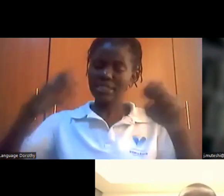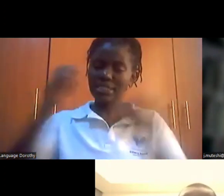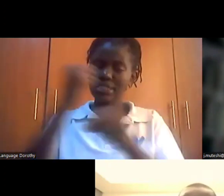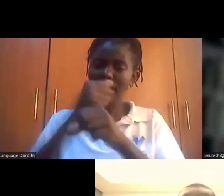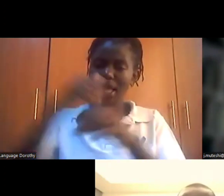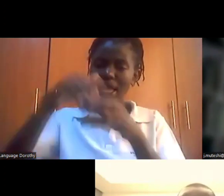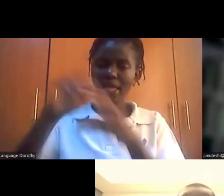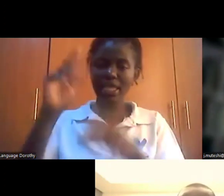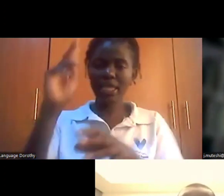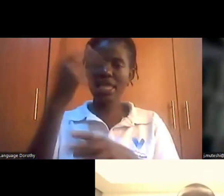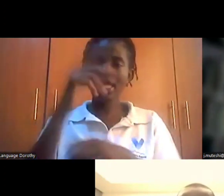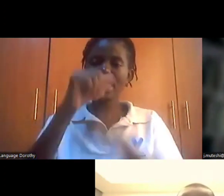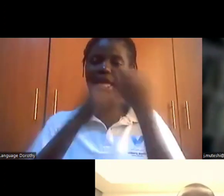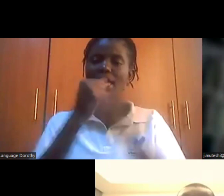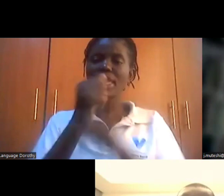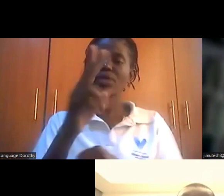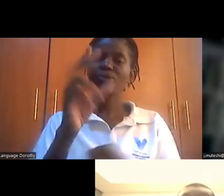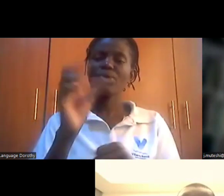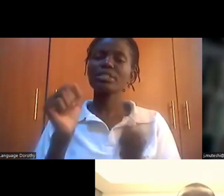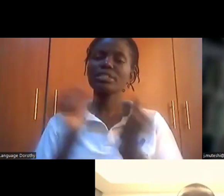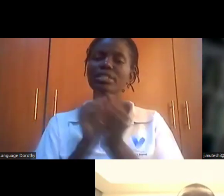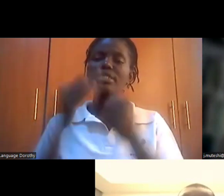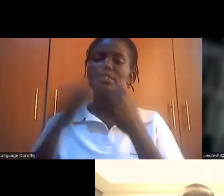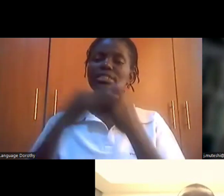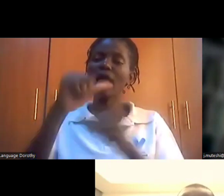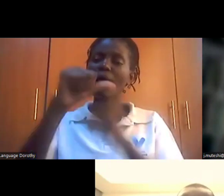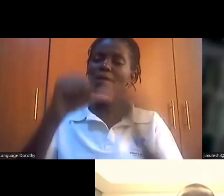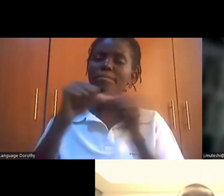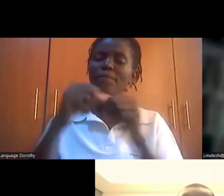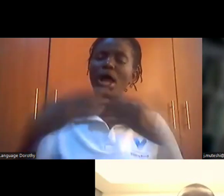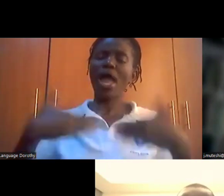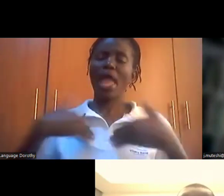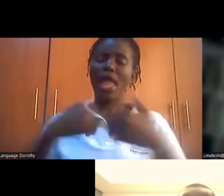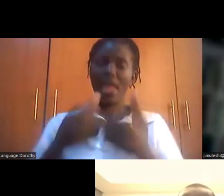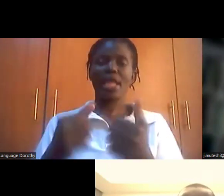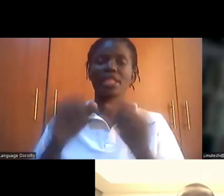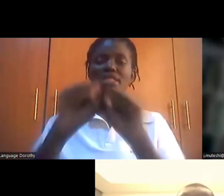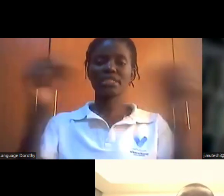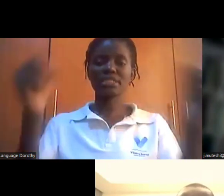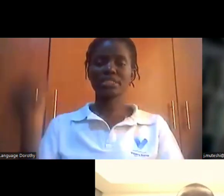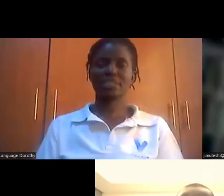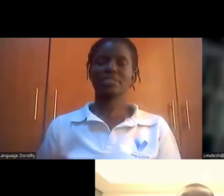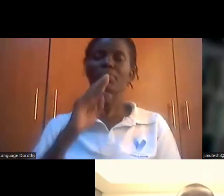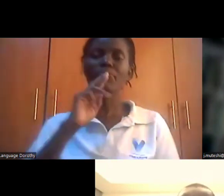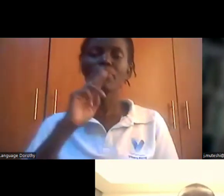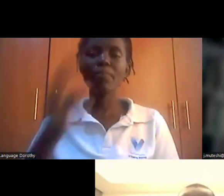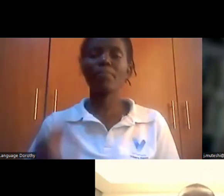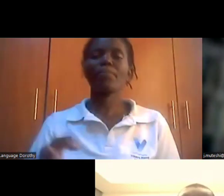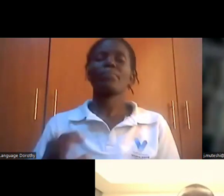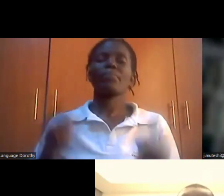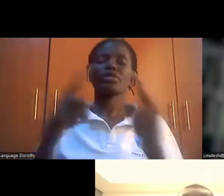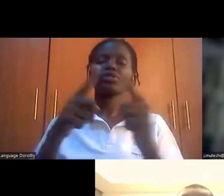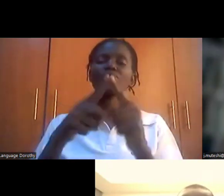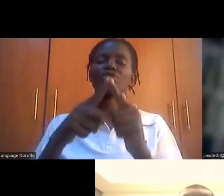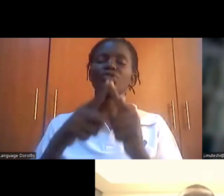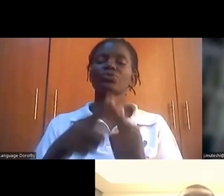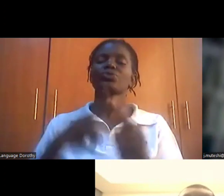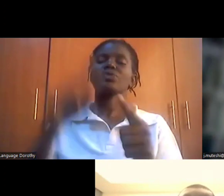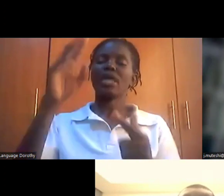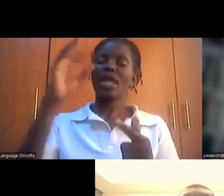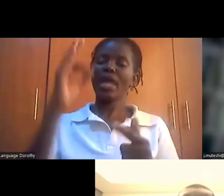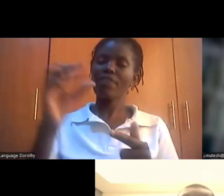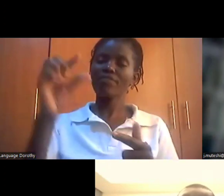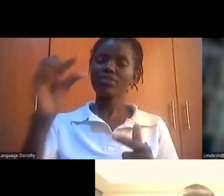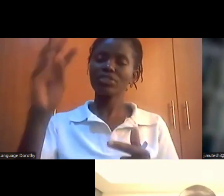published about health systems response to FGM prevention and response. So that is